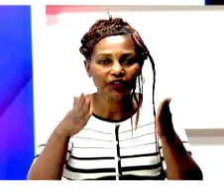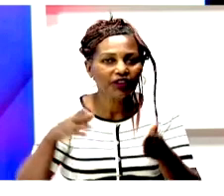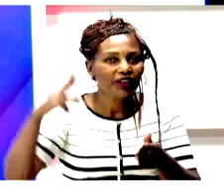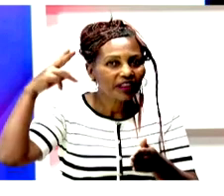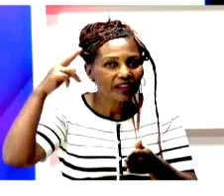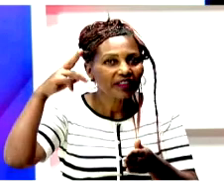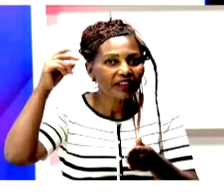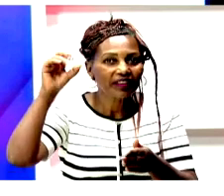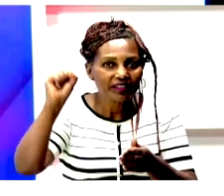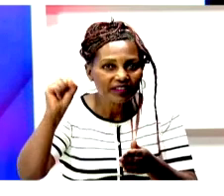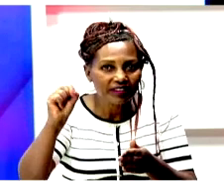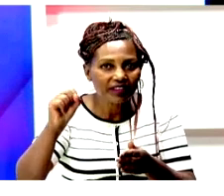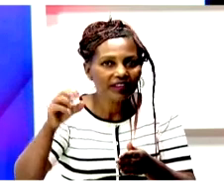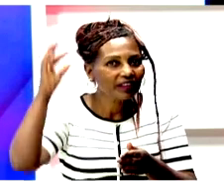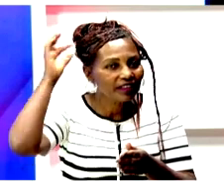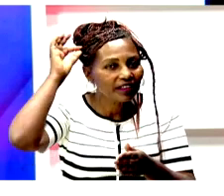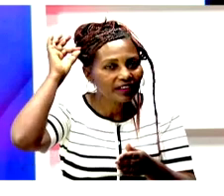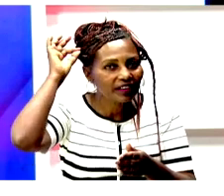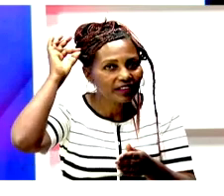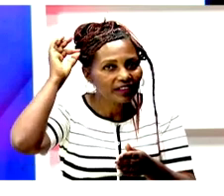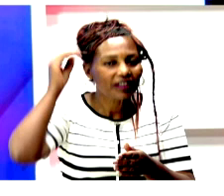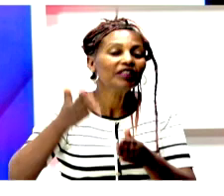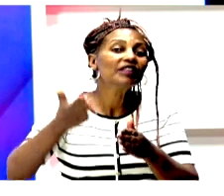hair. Its passive form